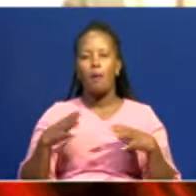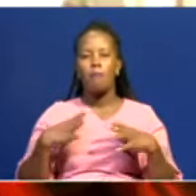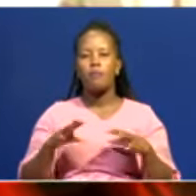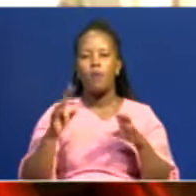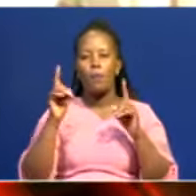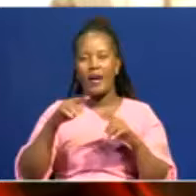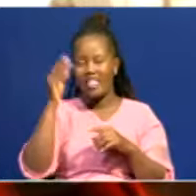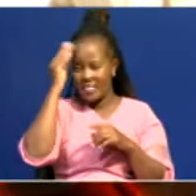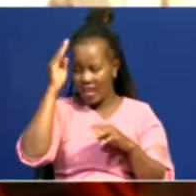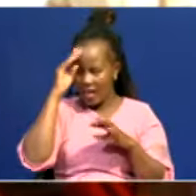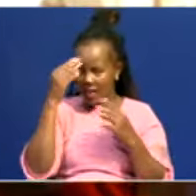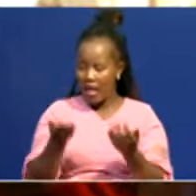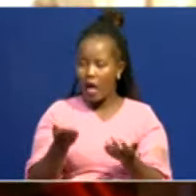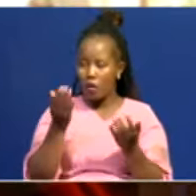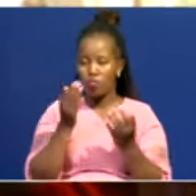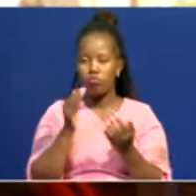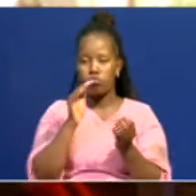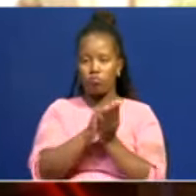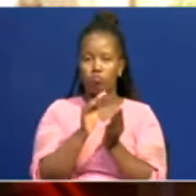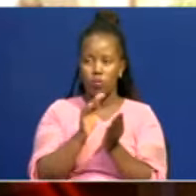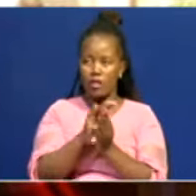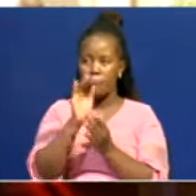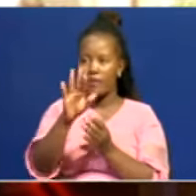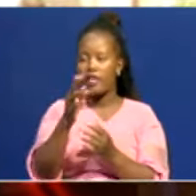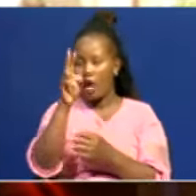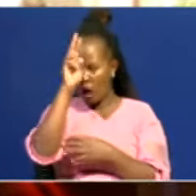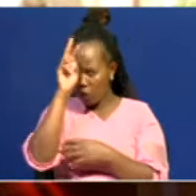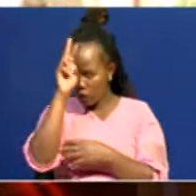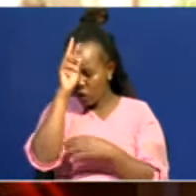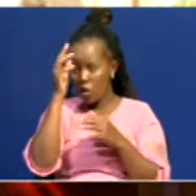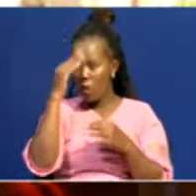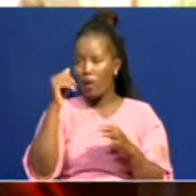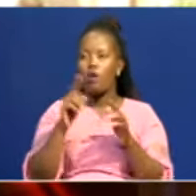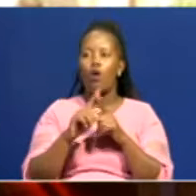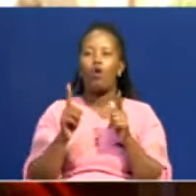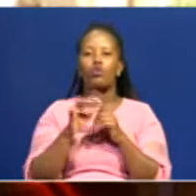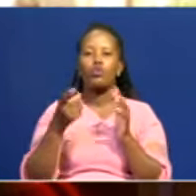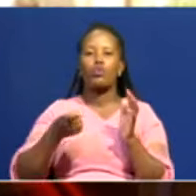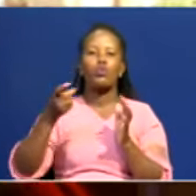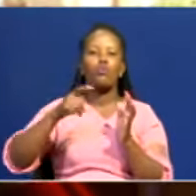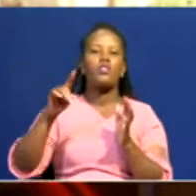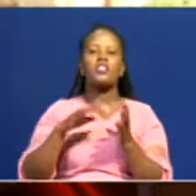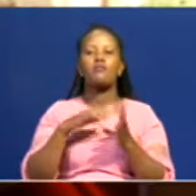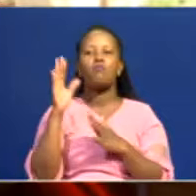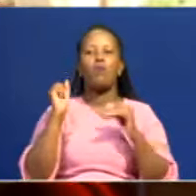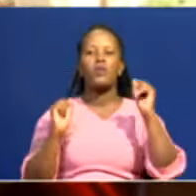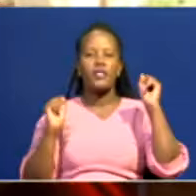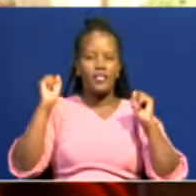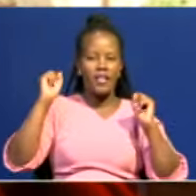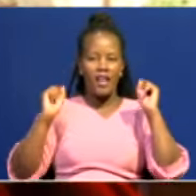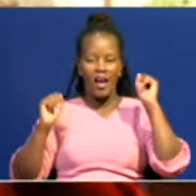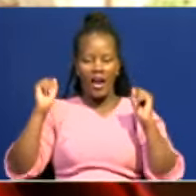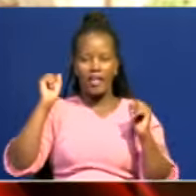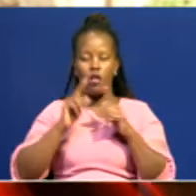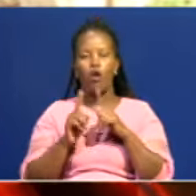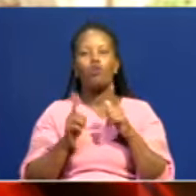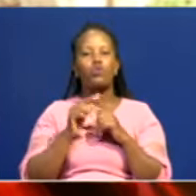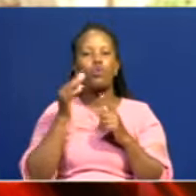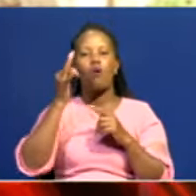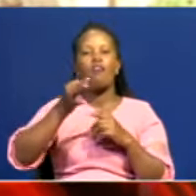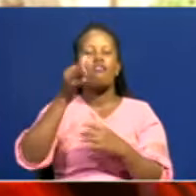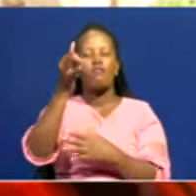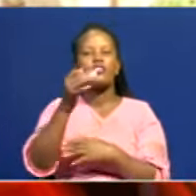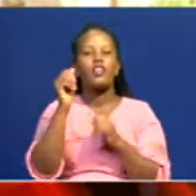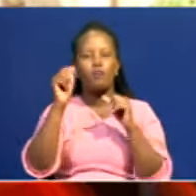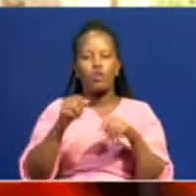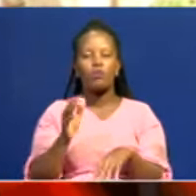so that they will increase now even the number of herds, and in future maybe they will venture into this business that they